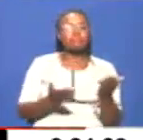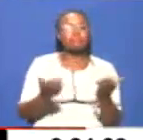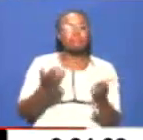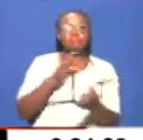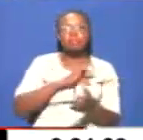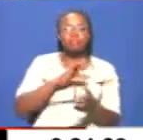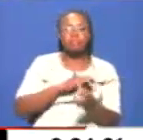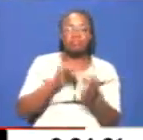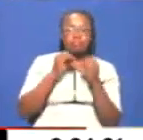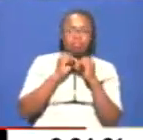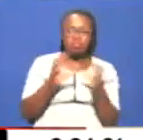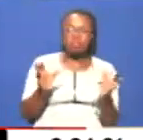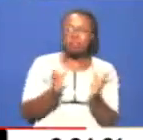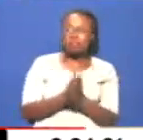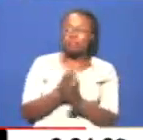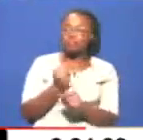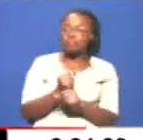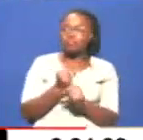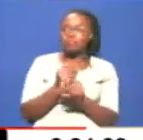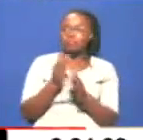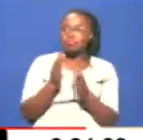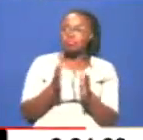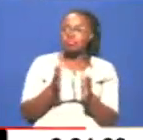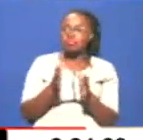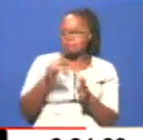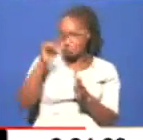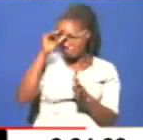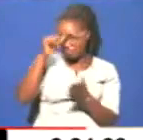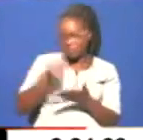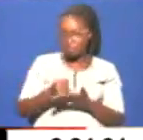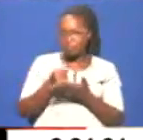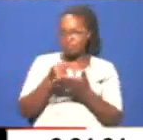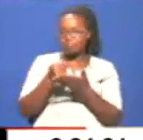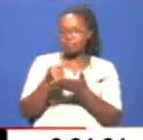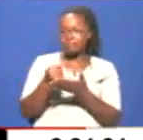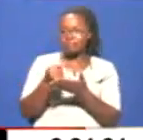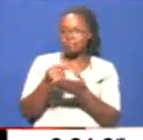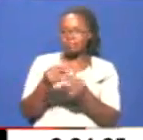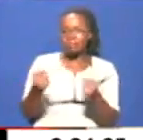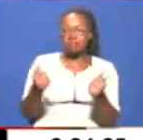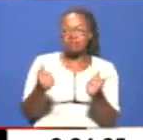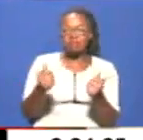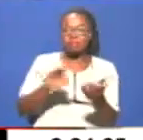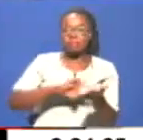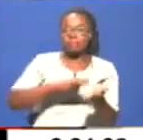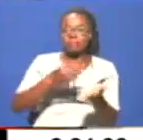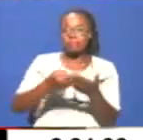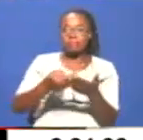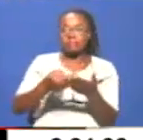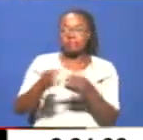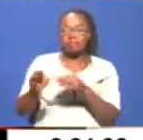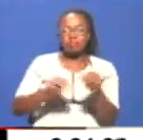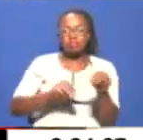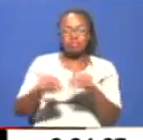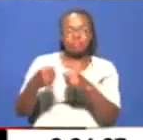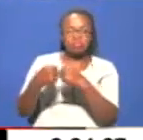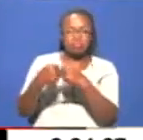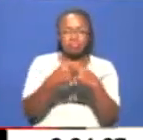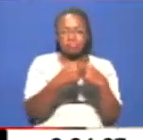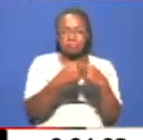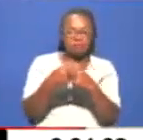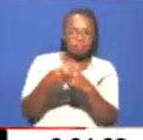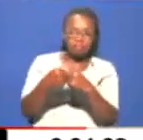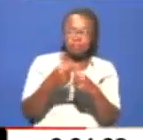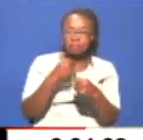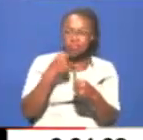allowances. The workers are calling for government intervention to address the funding and management challenges they claim the